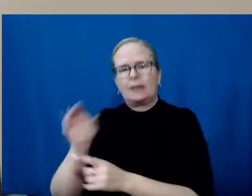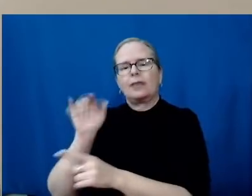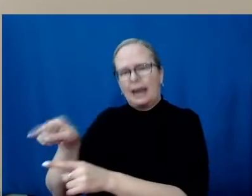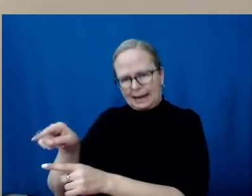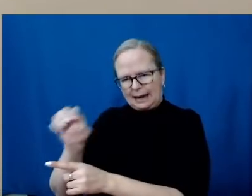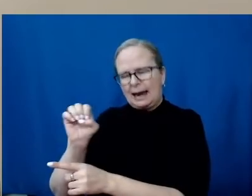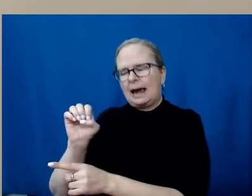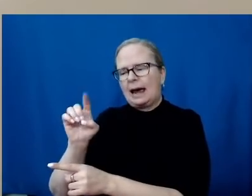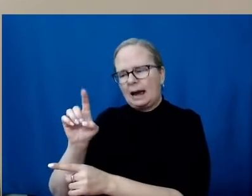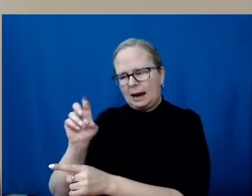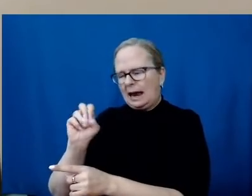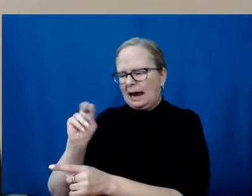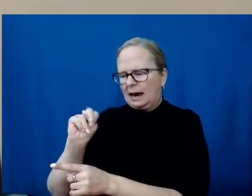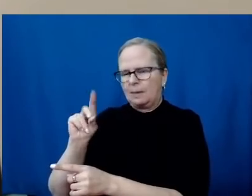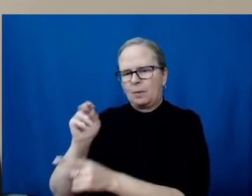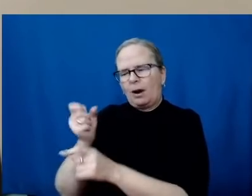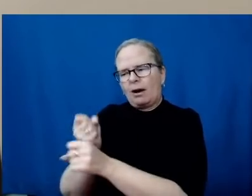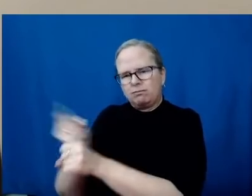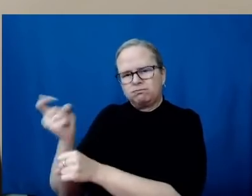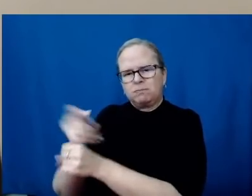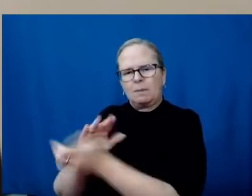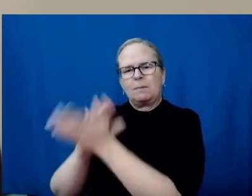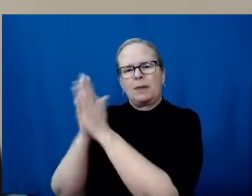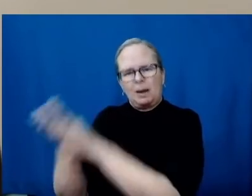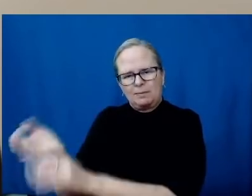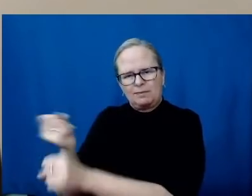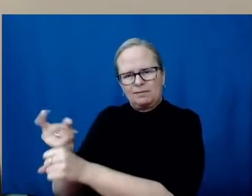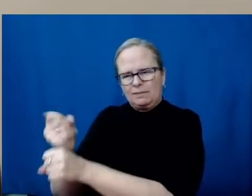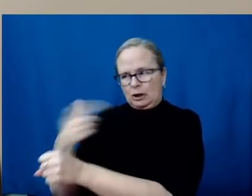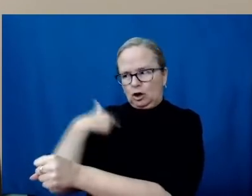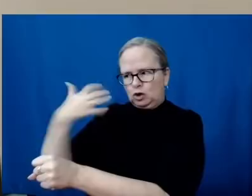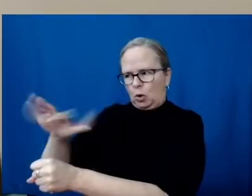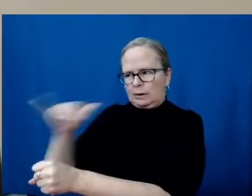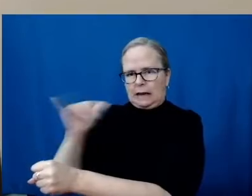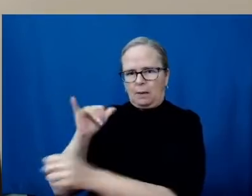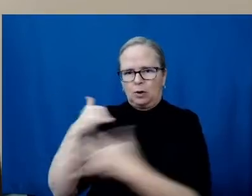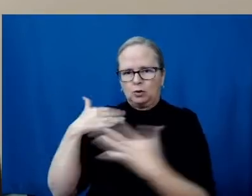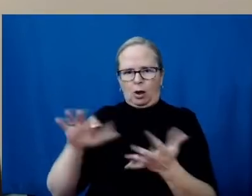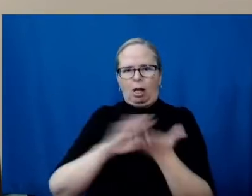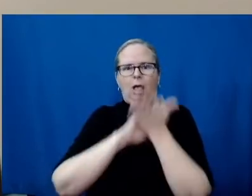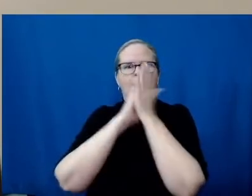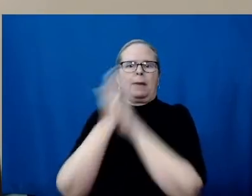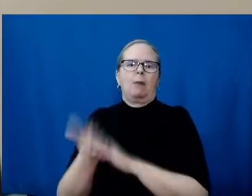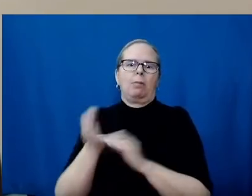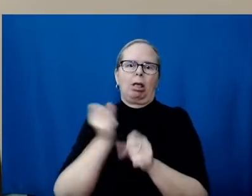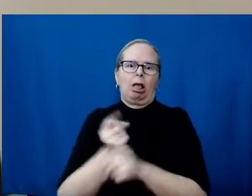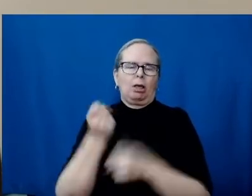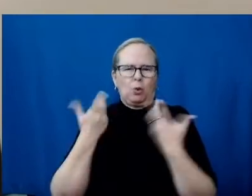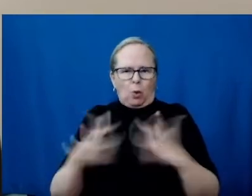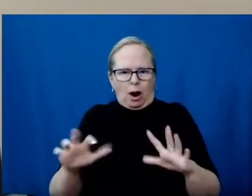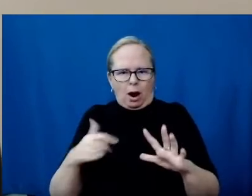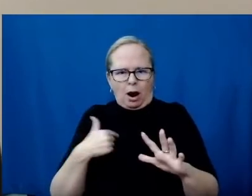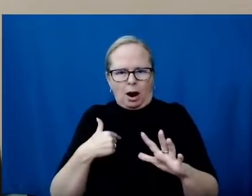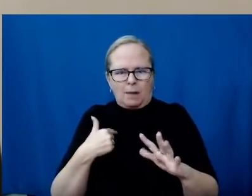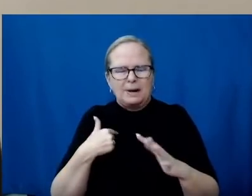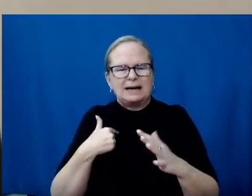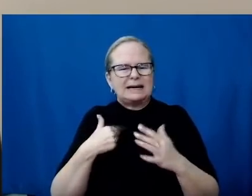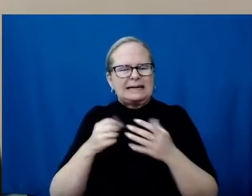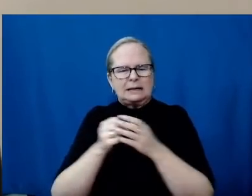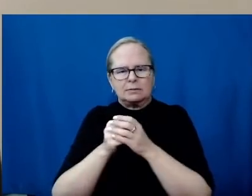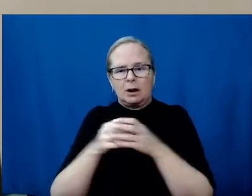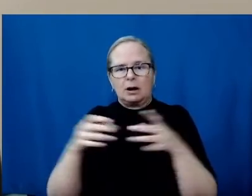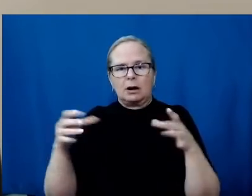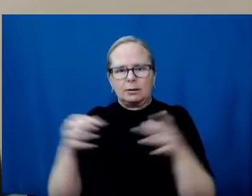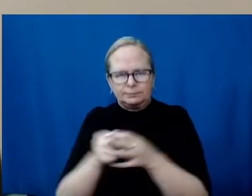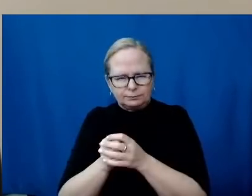think we want something like this also, but COVID has this exponential component in it. So it either grows up or